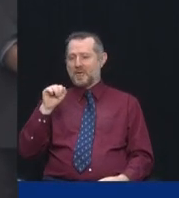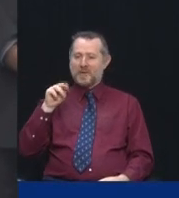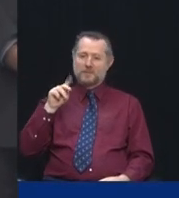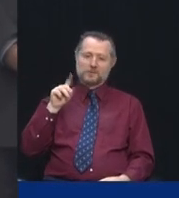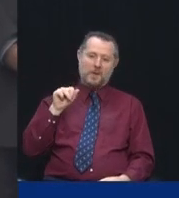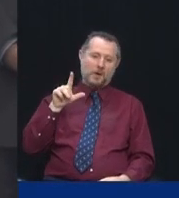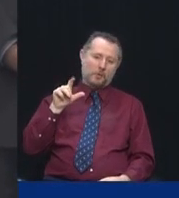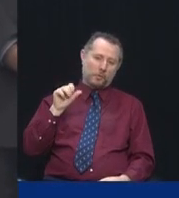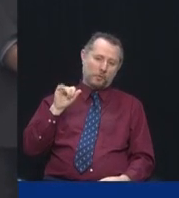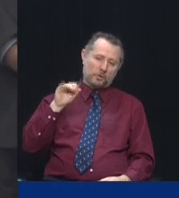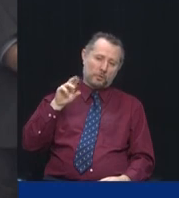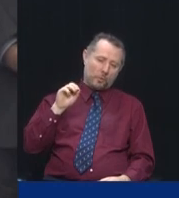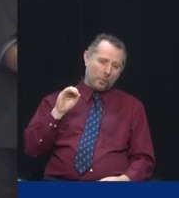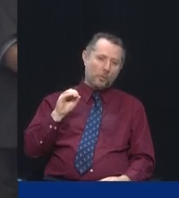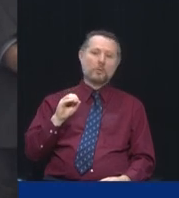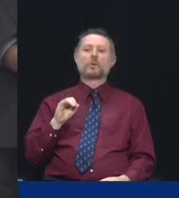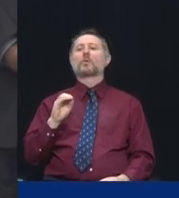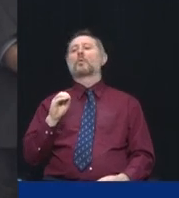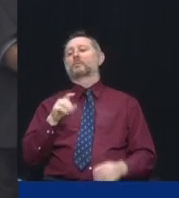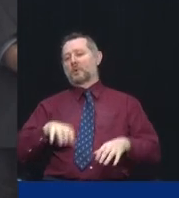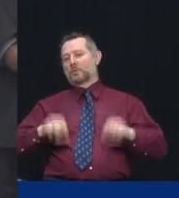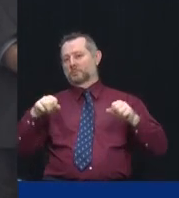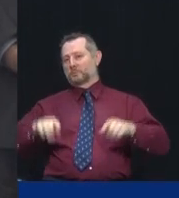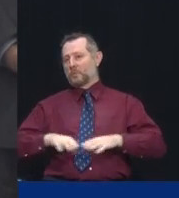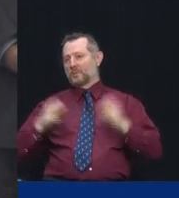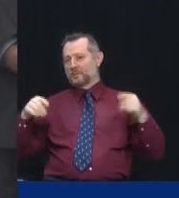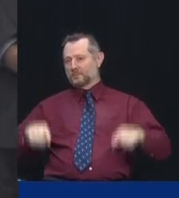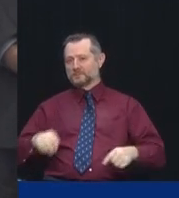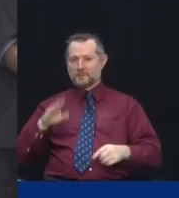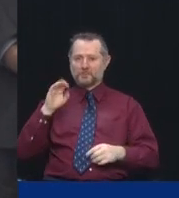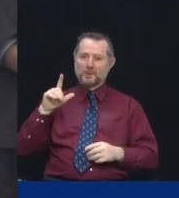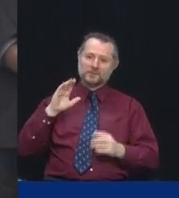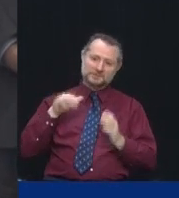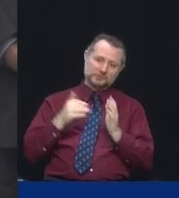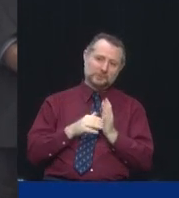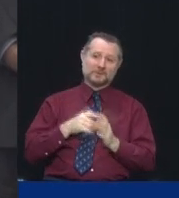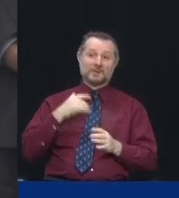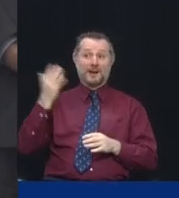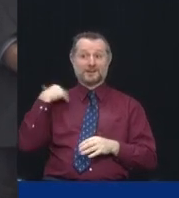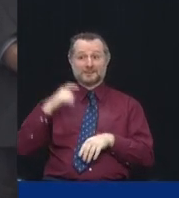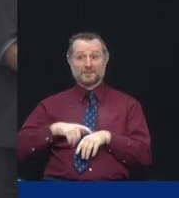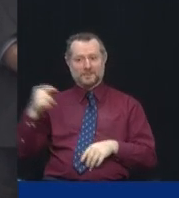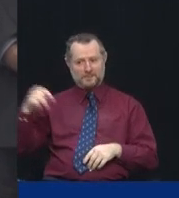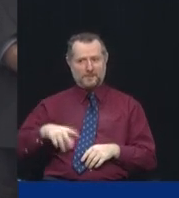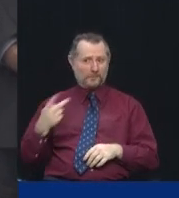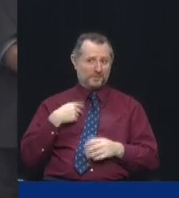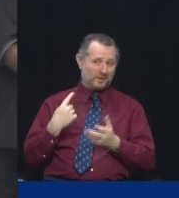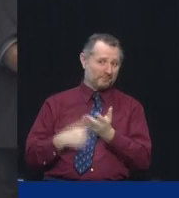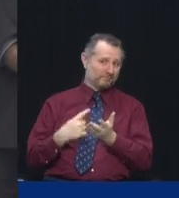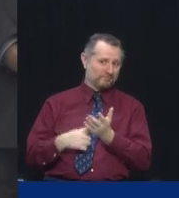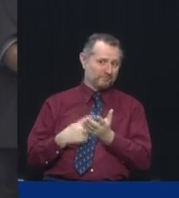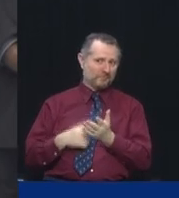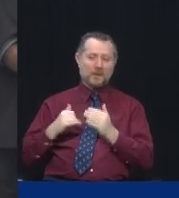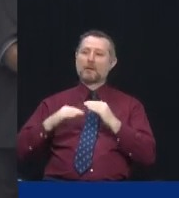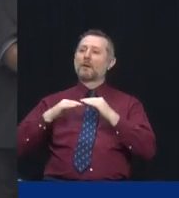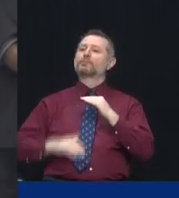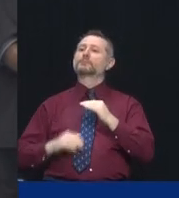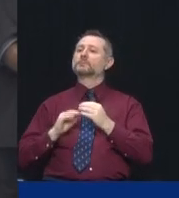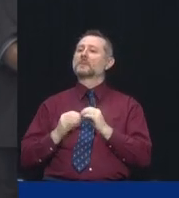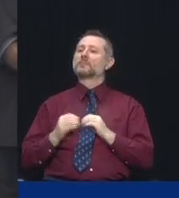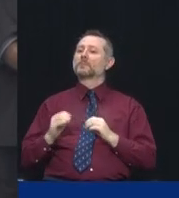here at the Belle Center. Governor, the last time you were here, we talked about the disparities highlighted by the COVID